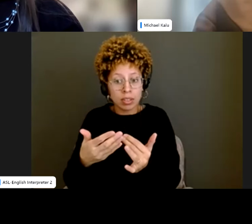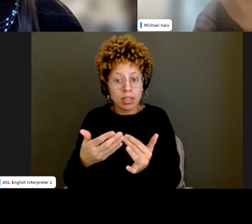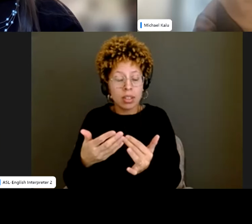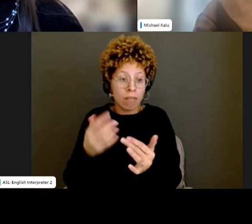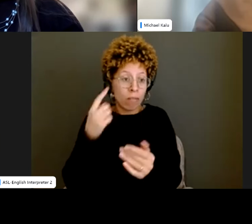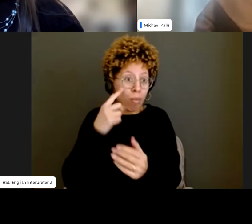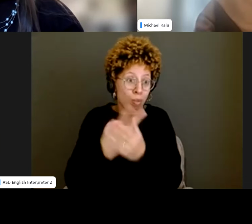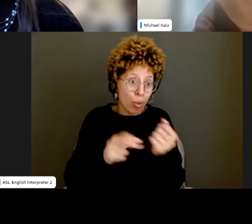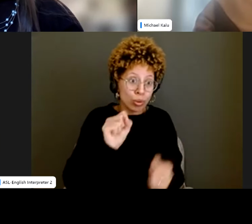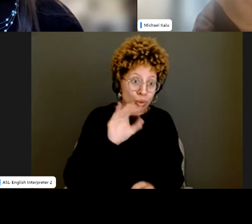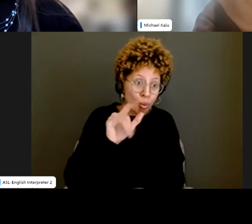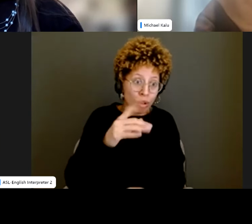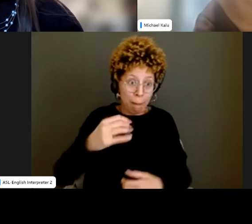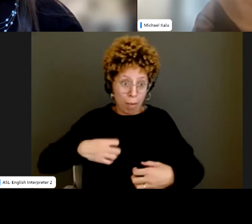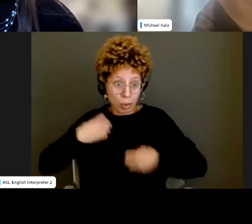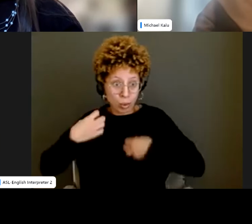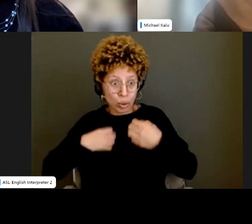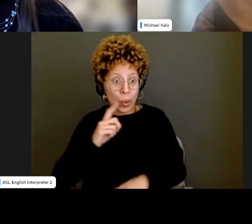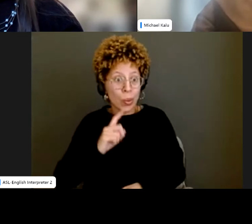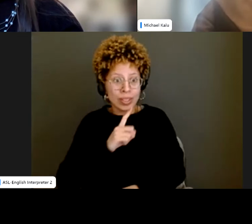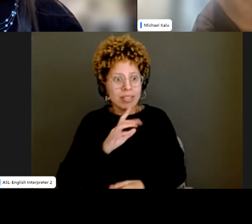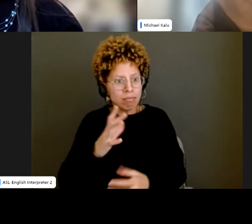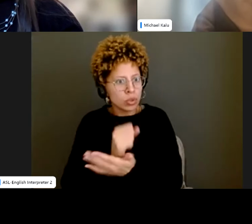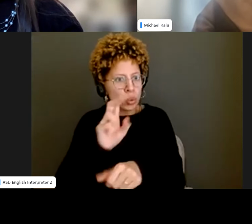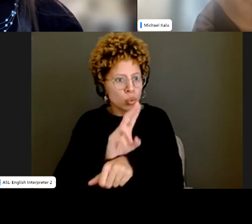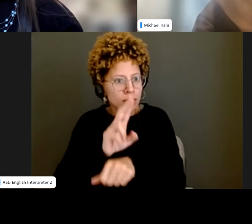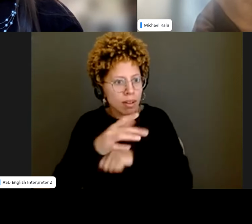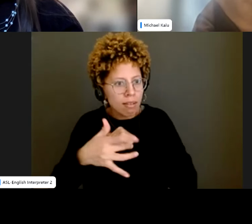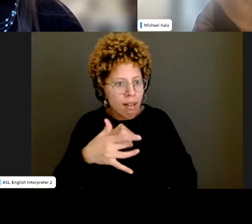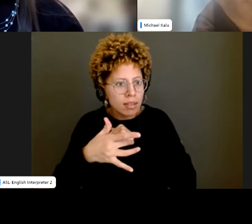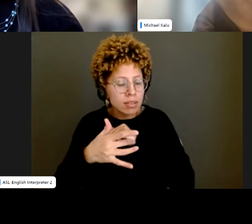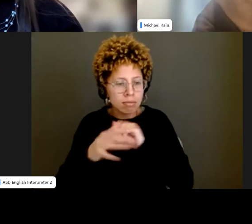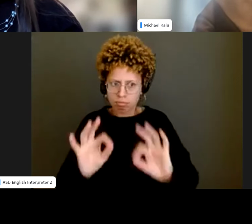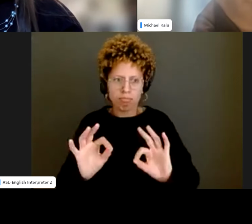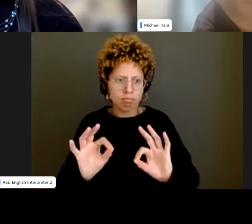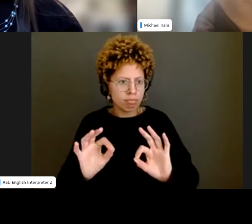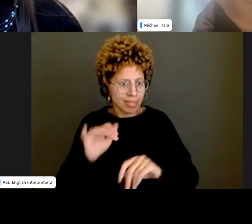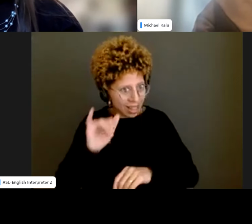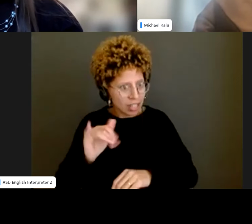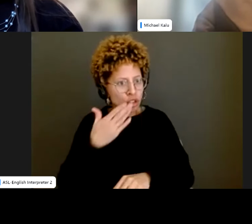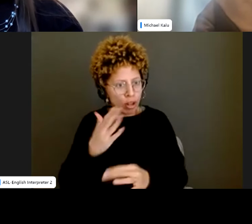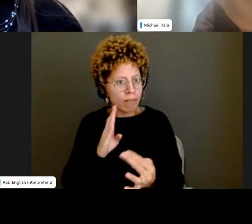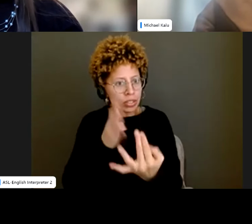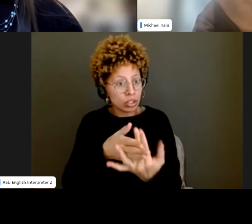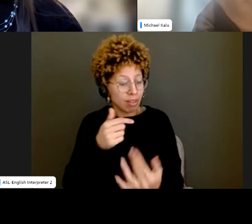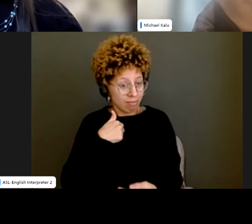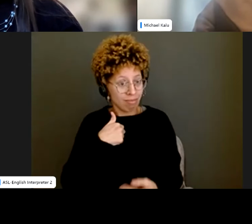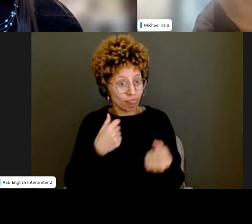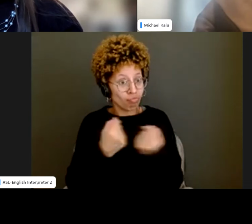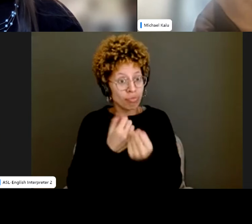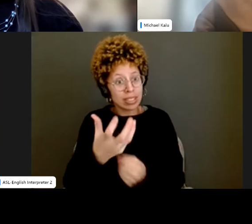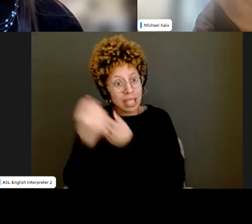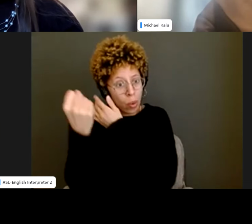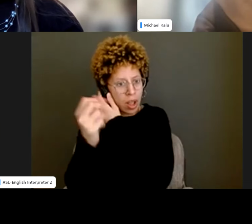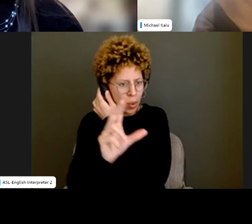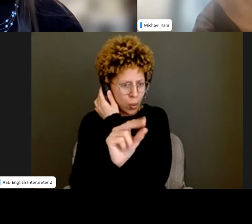loneliness is the use of technology. So I do not support the idea of taking it away, but I support the idea of